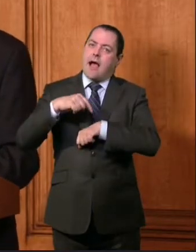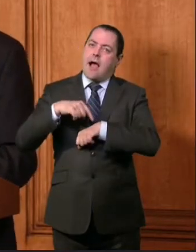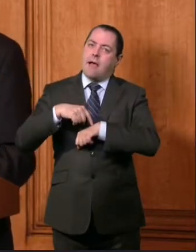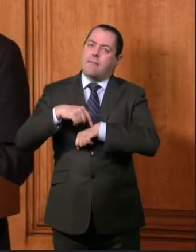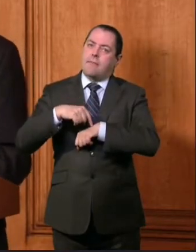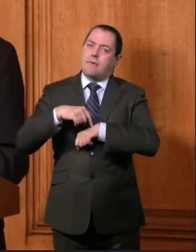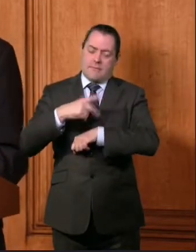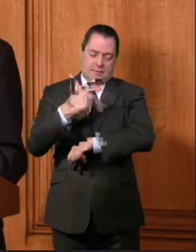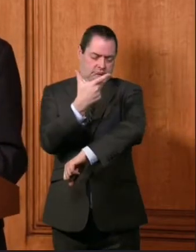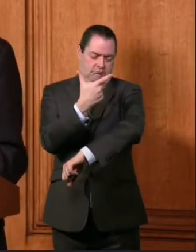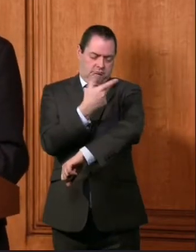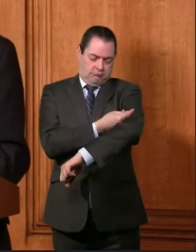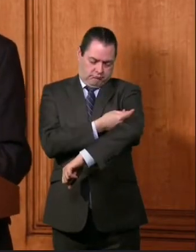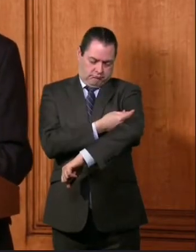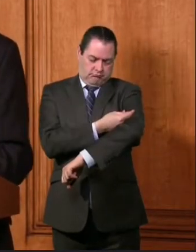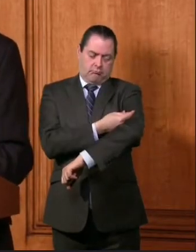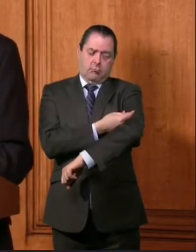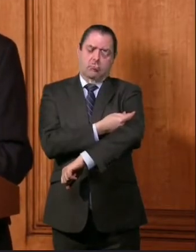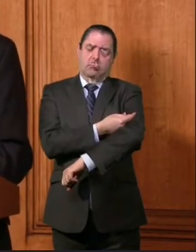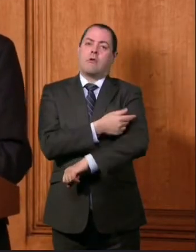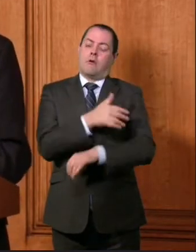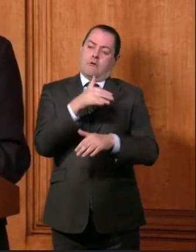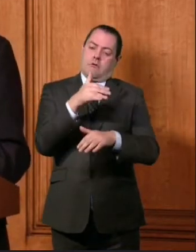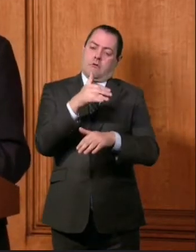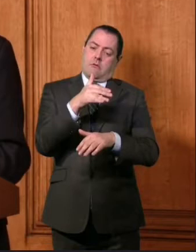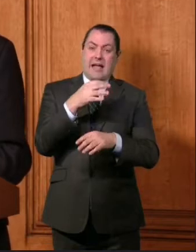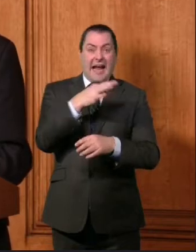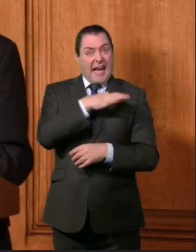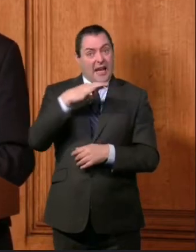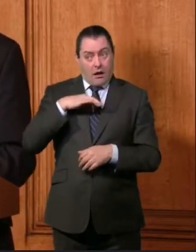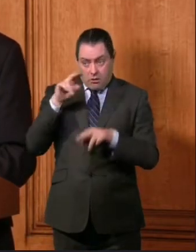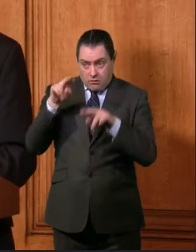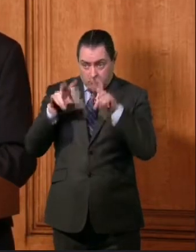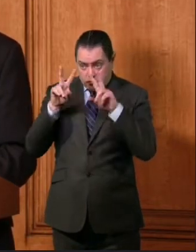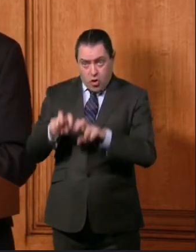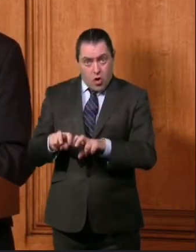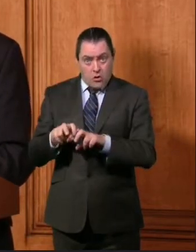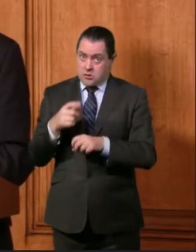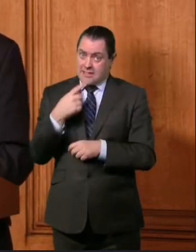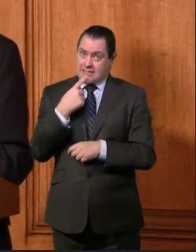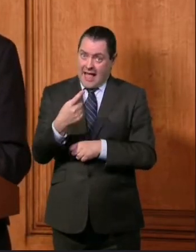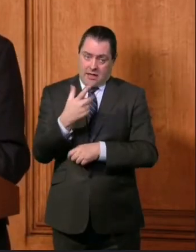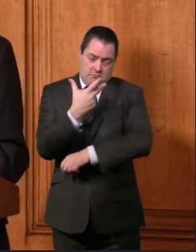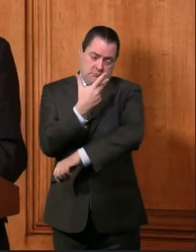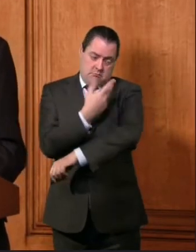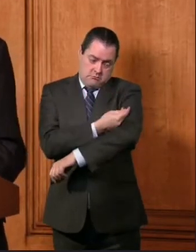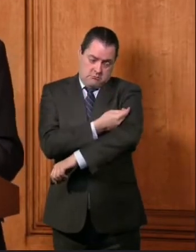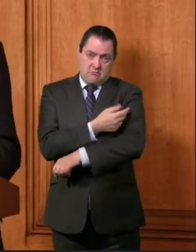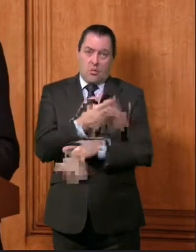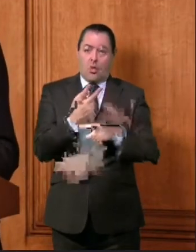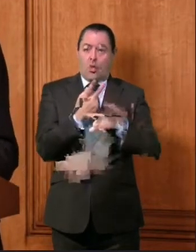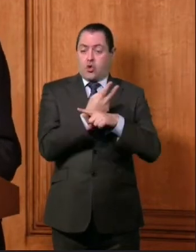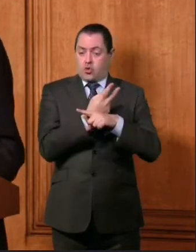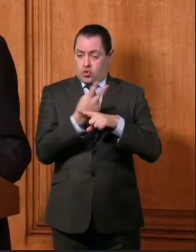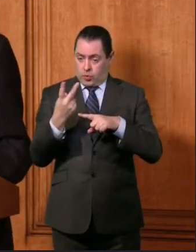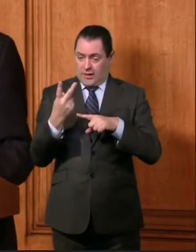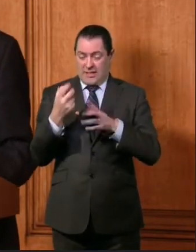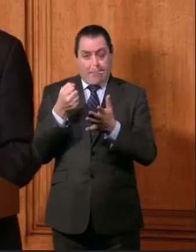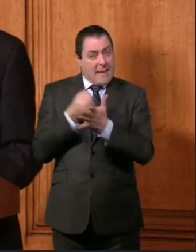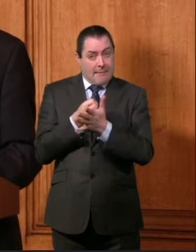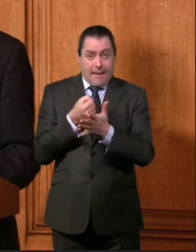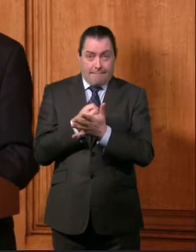and you don't see in the clinical trials of any of the vaccines, an effect for 2 or 3 weeks after the first vaccine. So the first thing is you